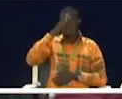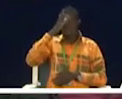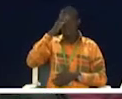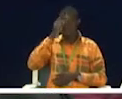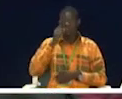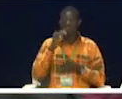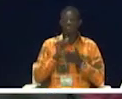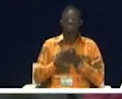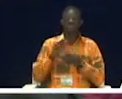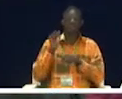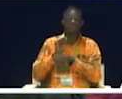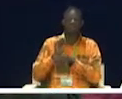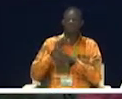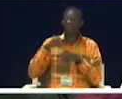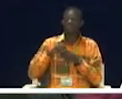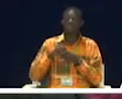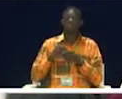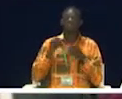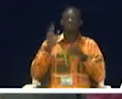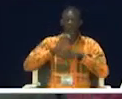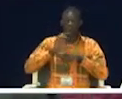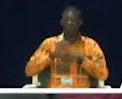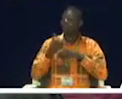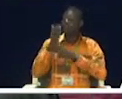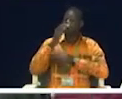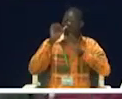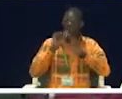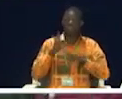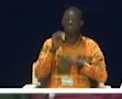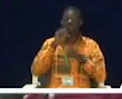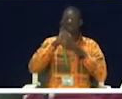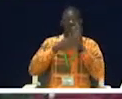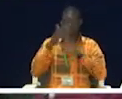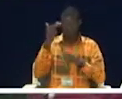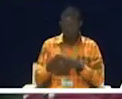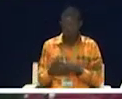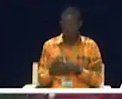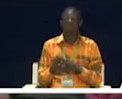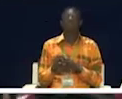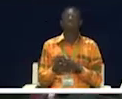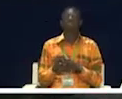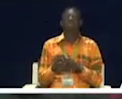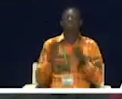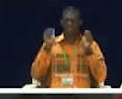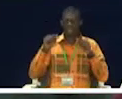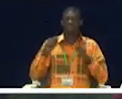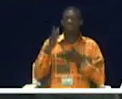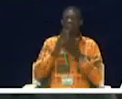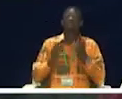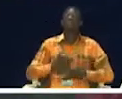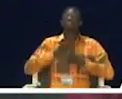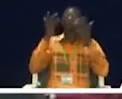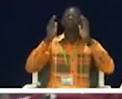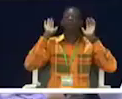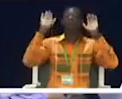that have been laboring in the vineyard. The Lord bless us in Jesus' name. Can somebody shout wonders?